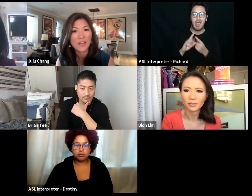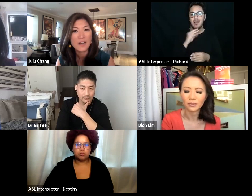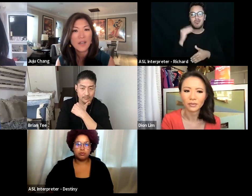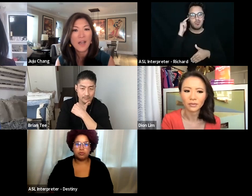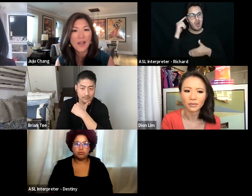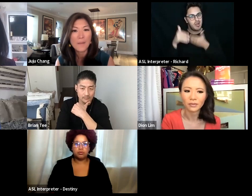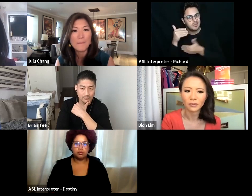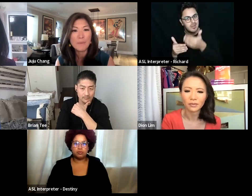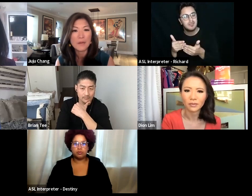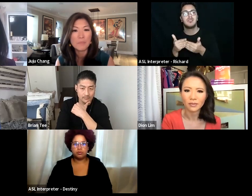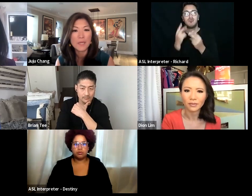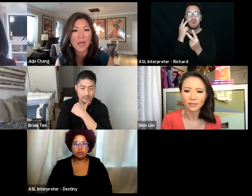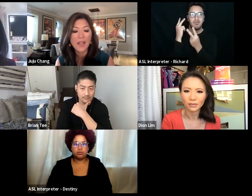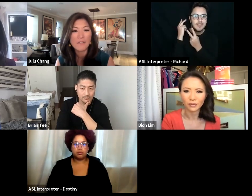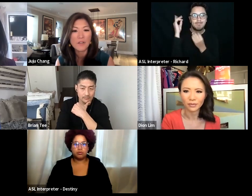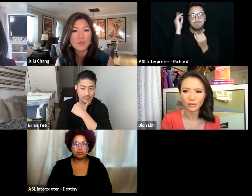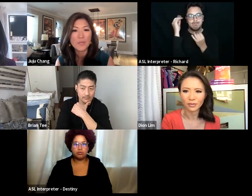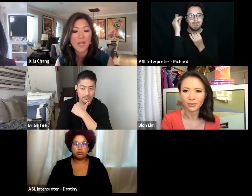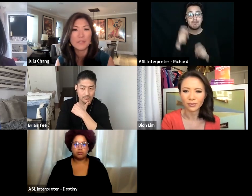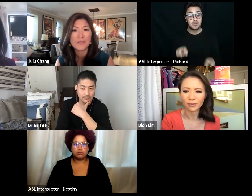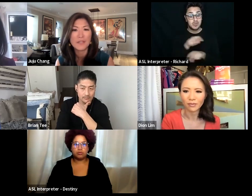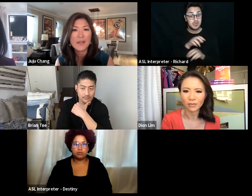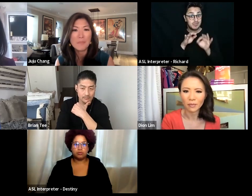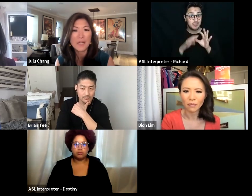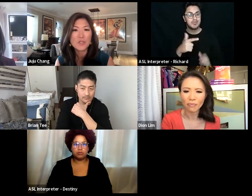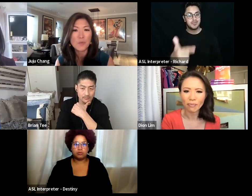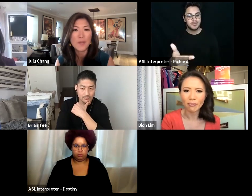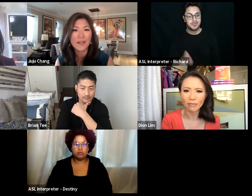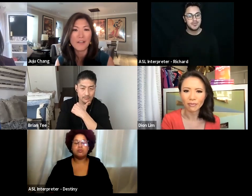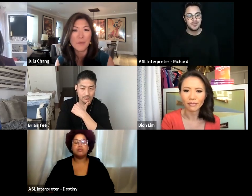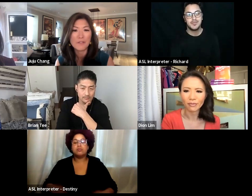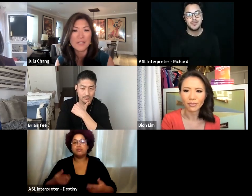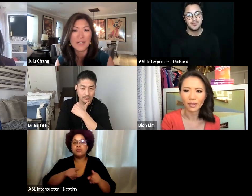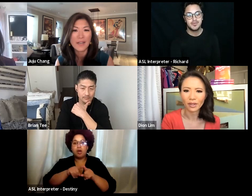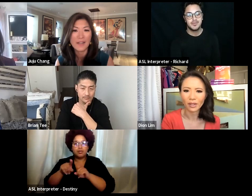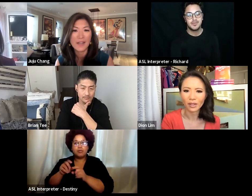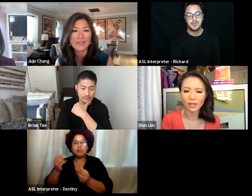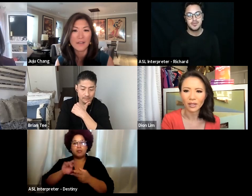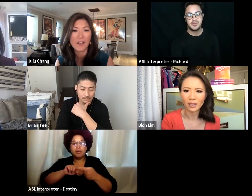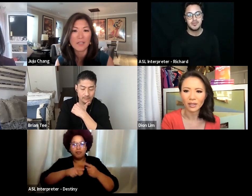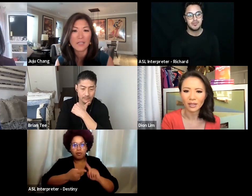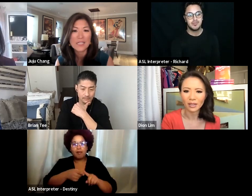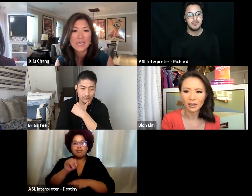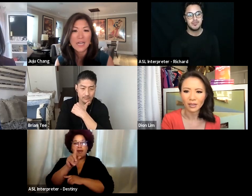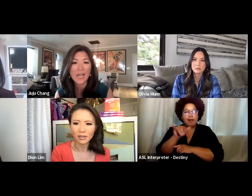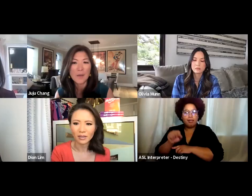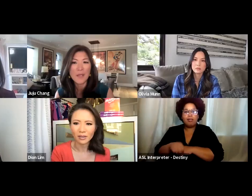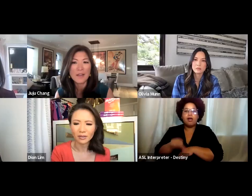reflect on. But I have also been uplifted by so many of my friends and allies and